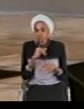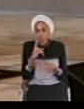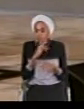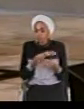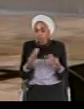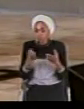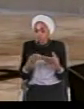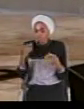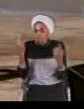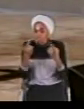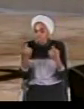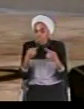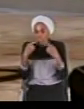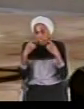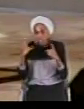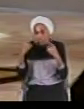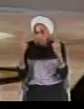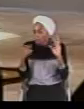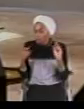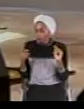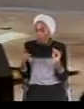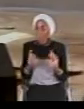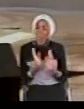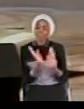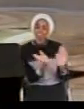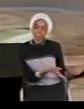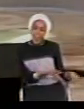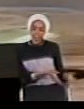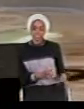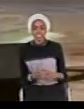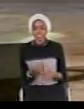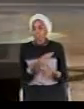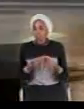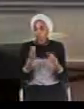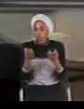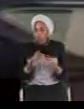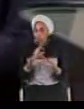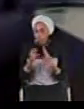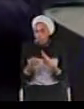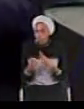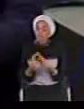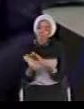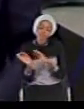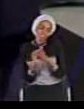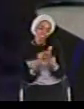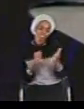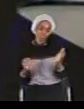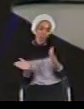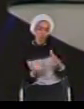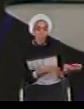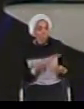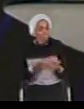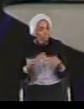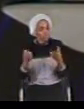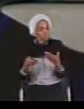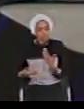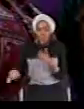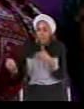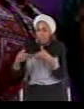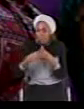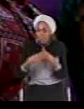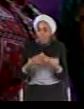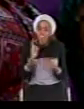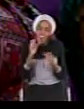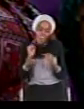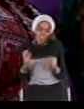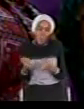that. They don't want repentance mentioned, so we drop that. They don't want restitution mentioned, so